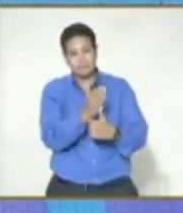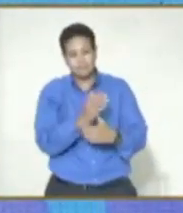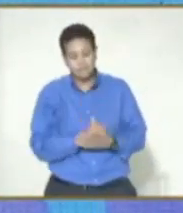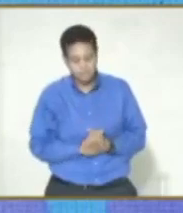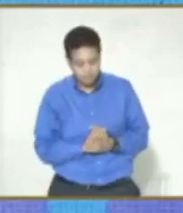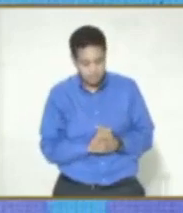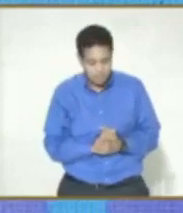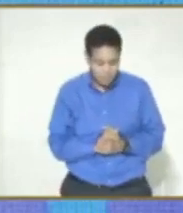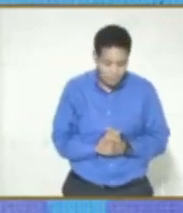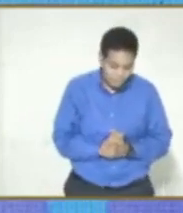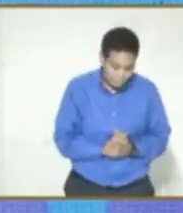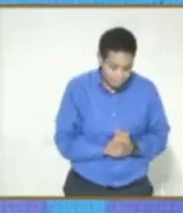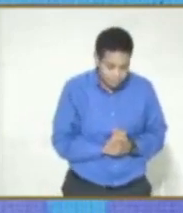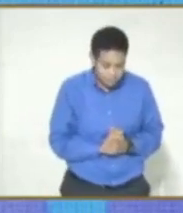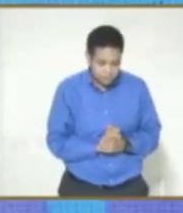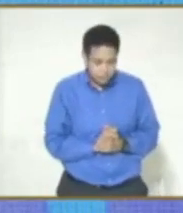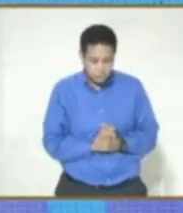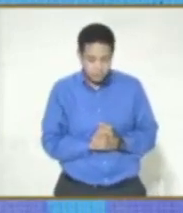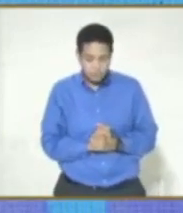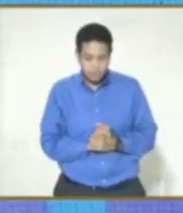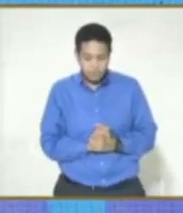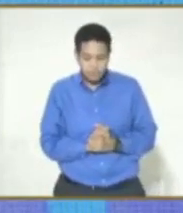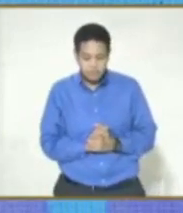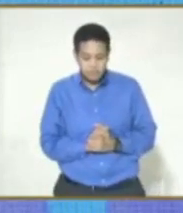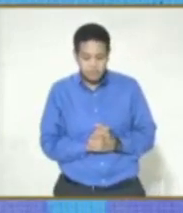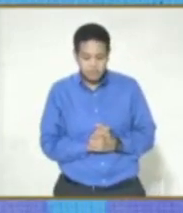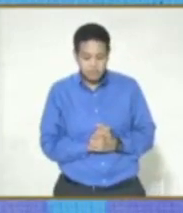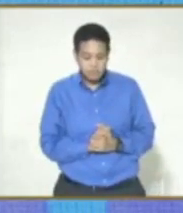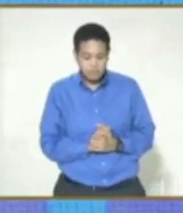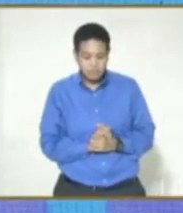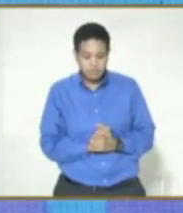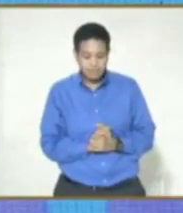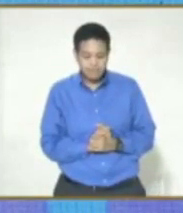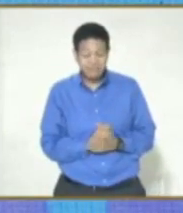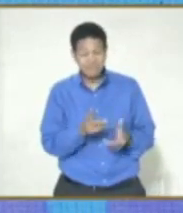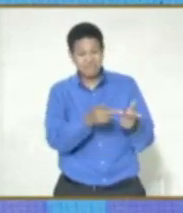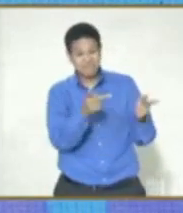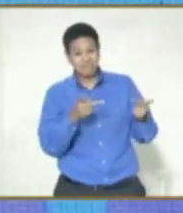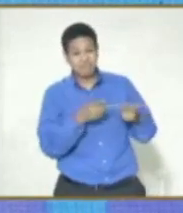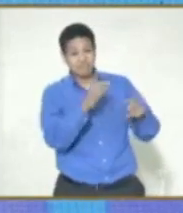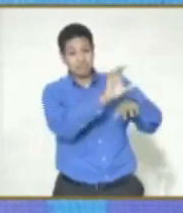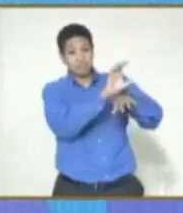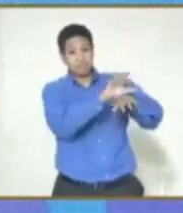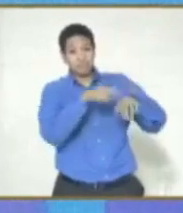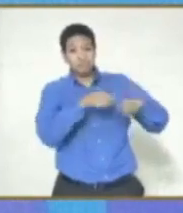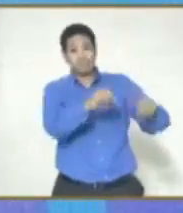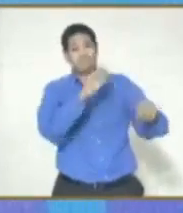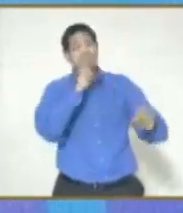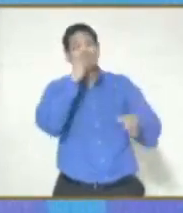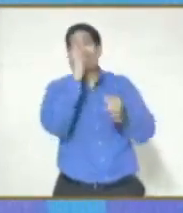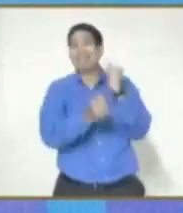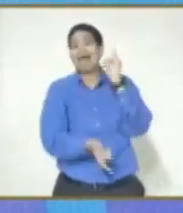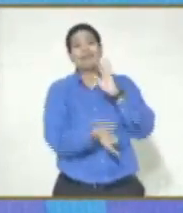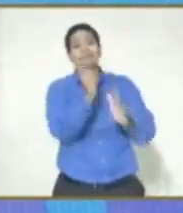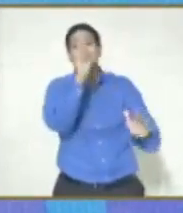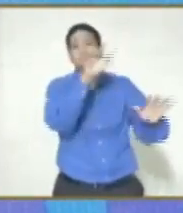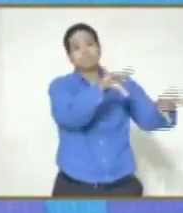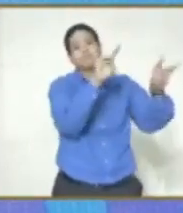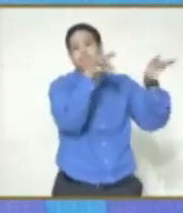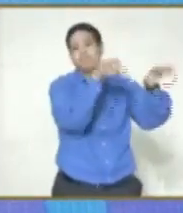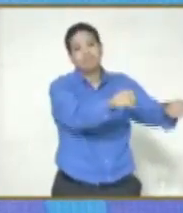The facility at Church Street was a last-minute result.